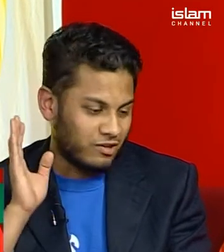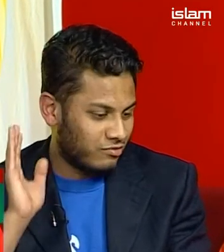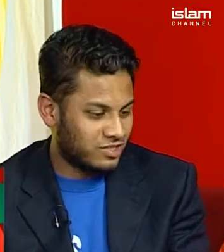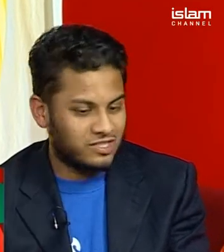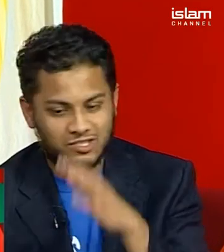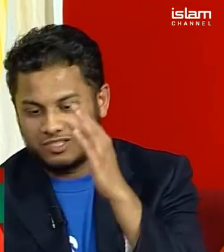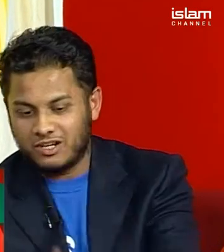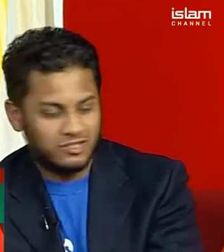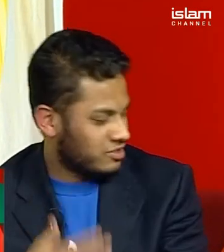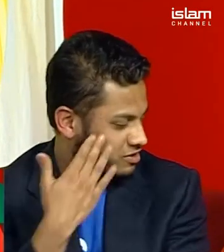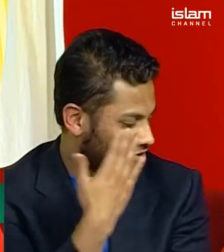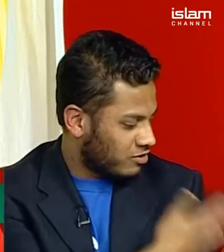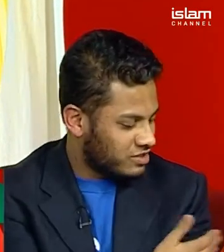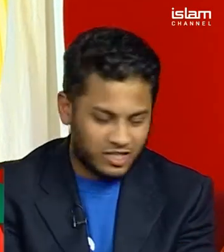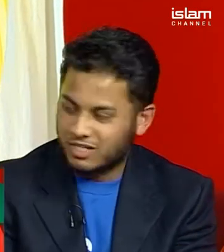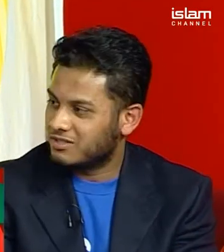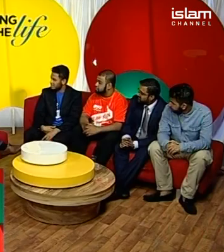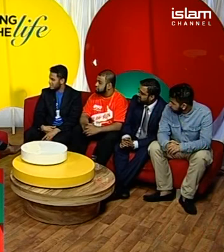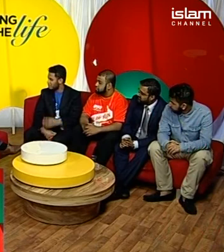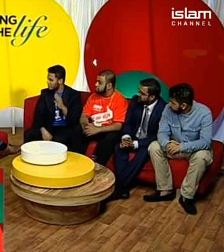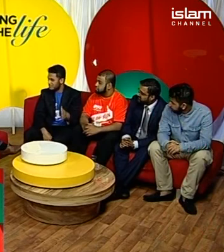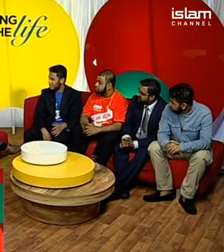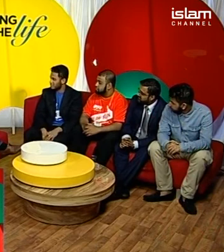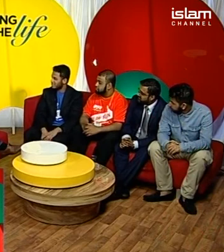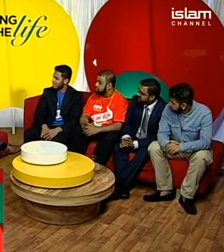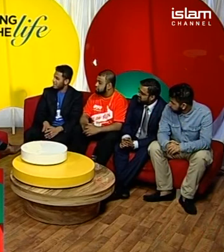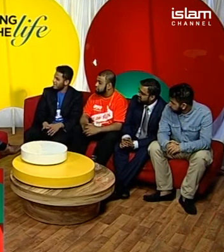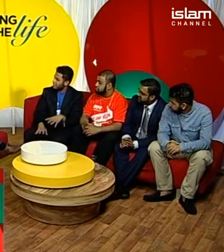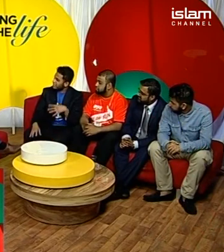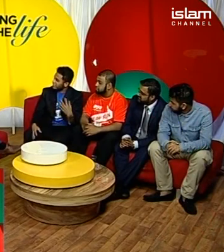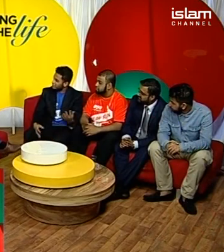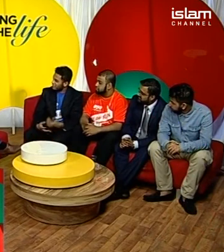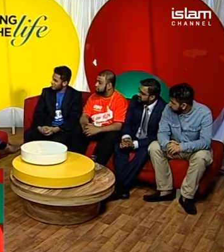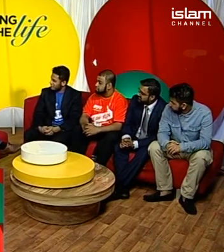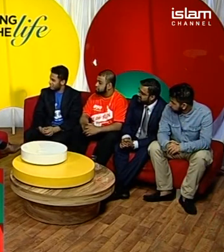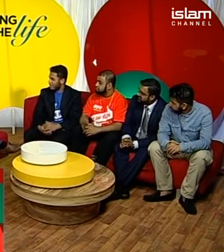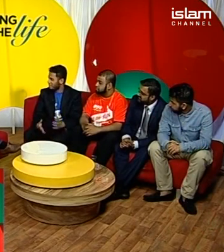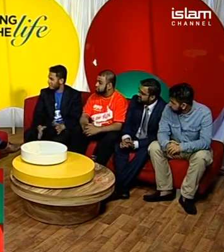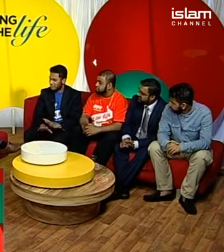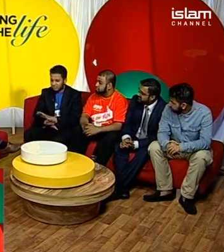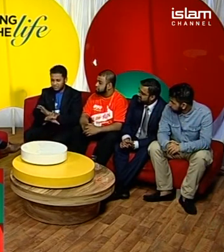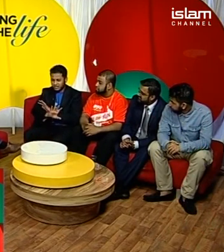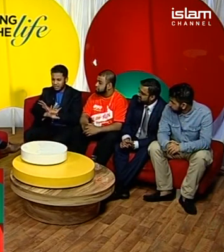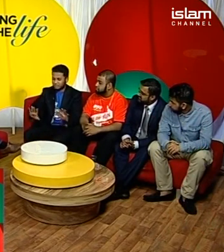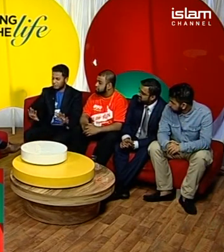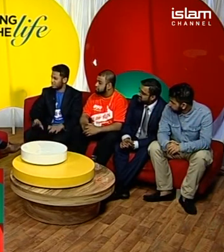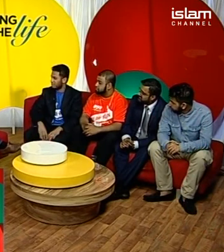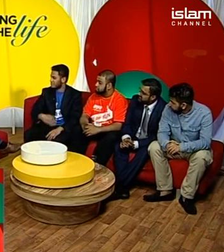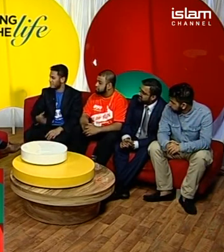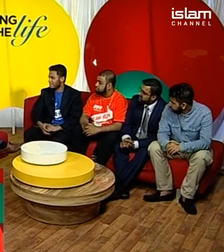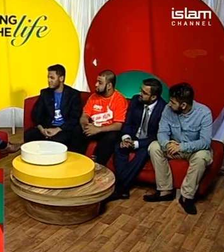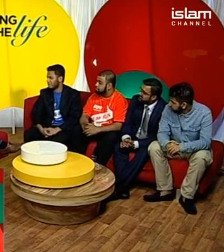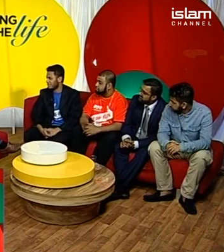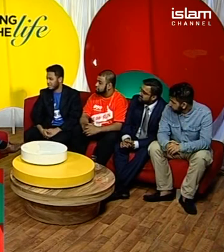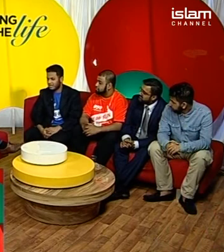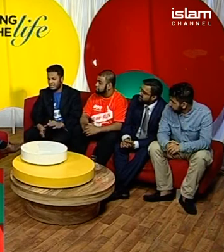have red t-shirts, yellow t-shirts, orange Isharah t-shirts, blue t-shirts. I'm not going to name the respective charities, but alhamdulillah, there will be a colourful spectrum on the